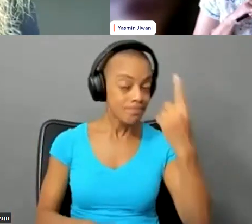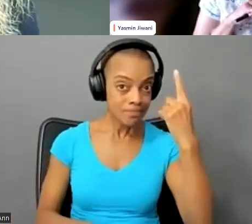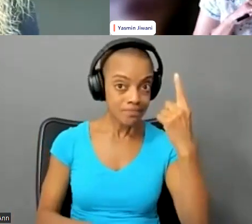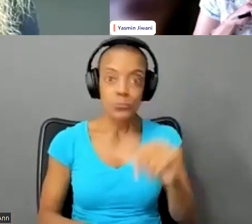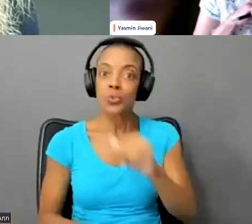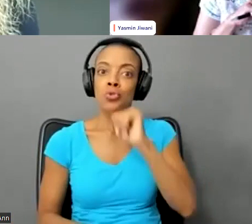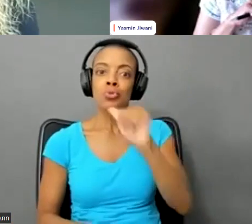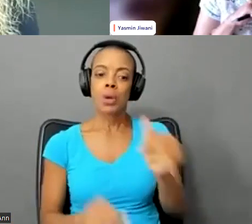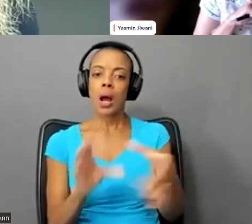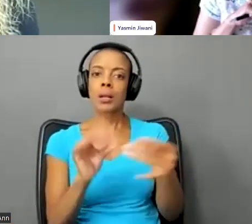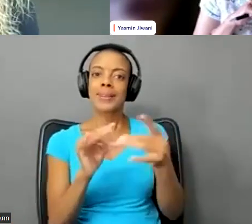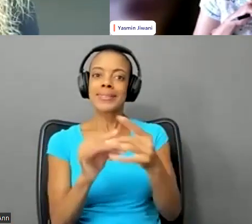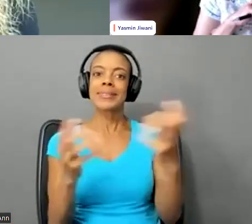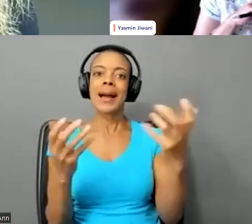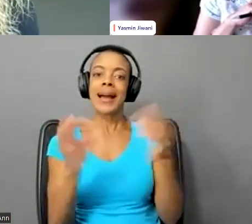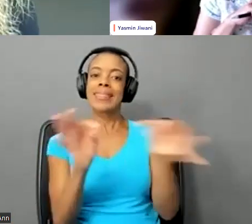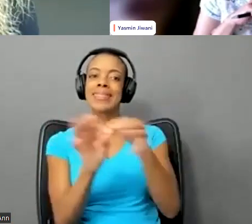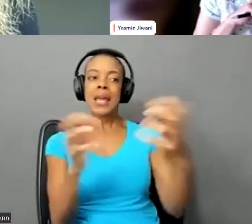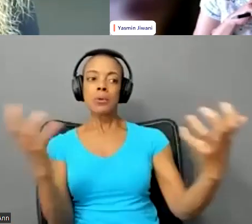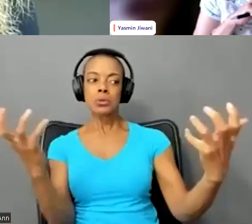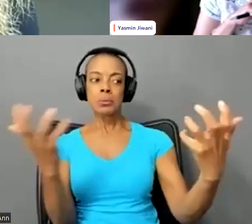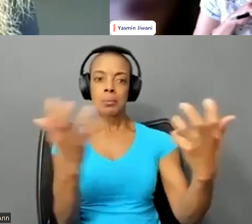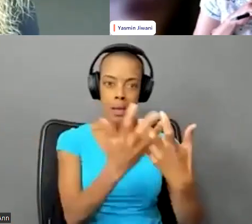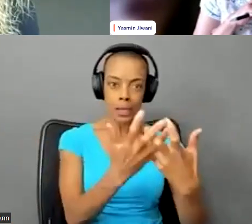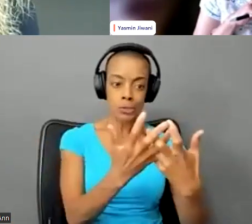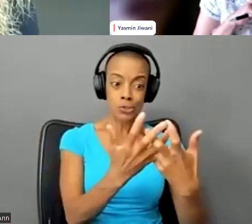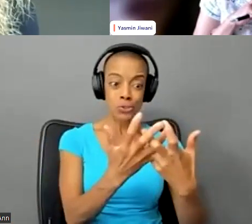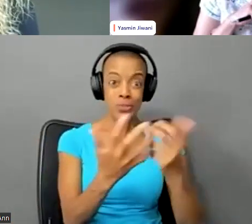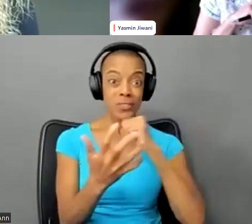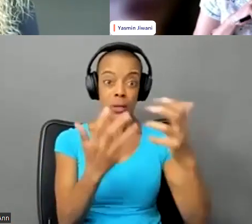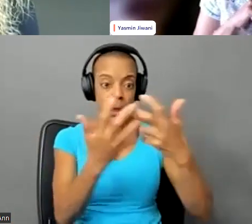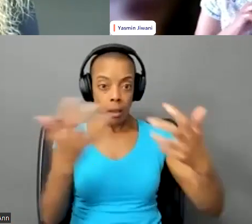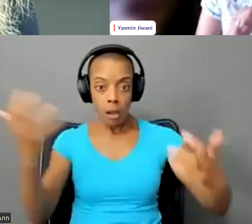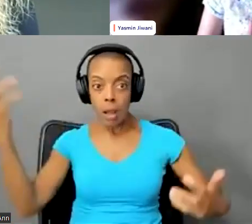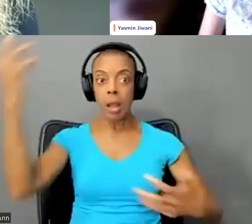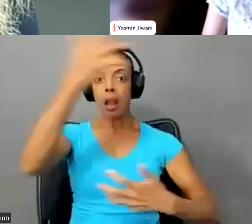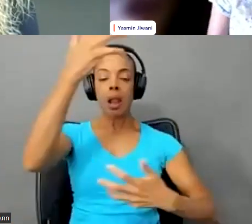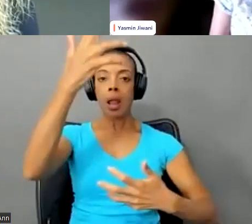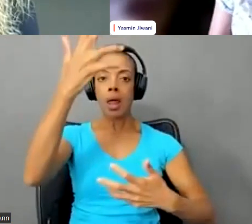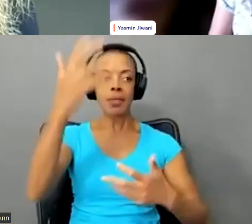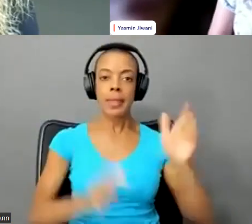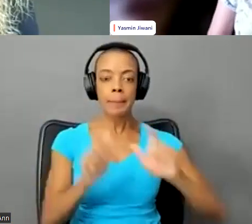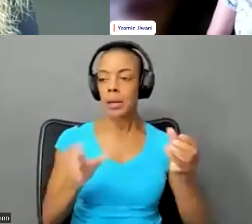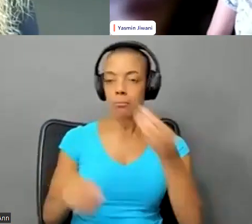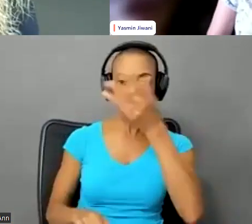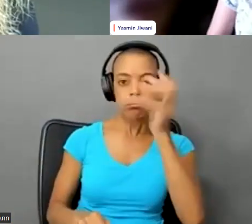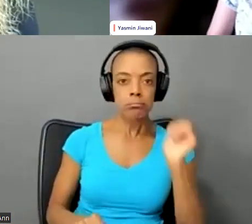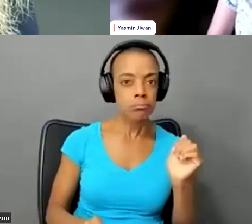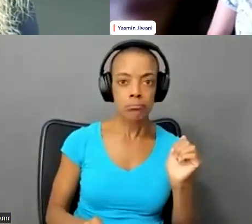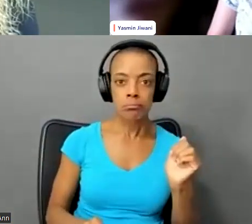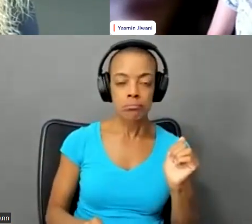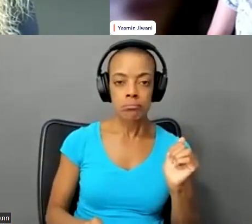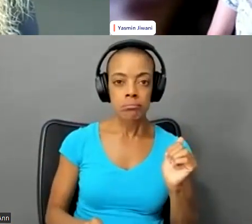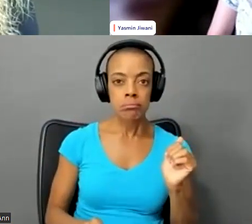picture, they're not going to care. And that doesn't mean that you feed them and reinforce the details